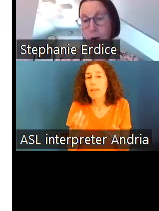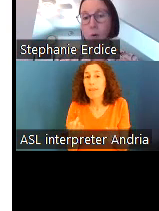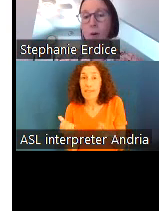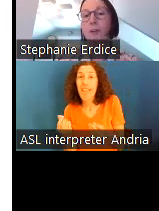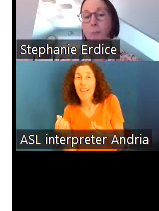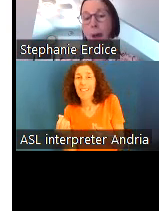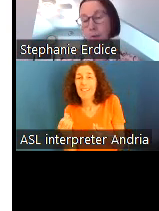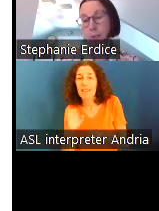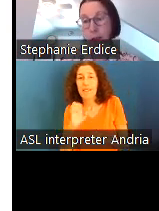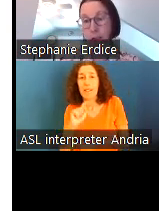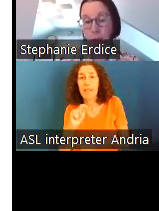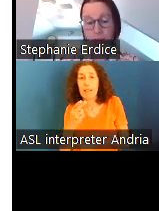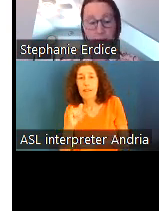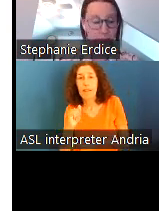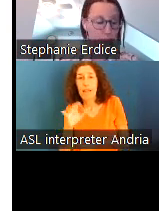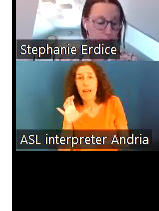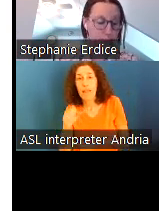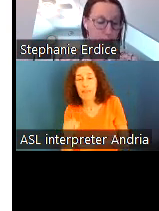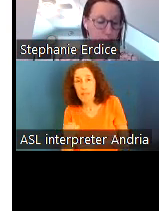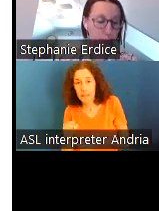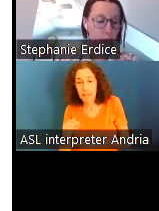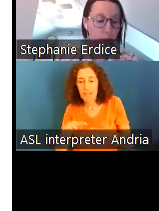big rock or a little pebble to tell us what to do.